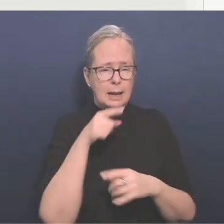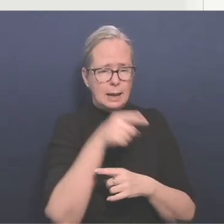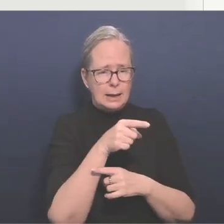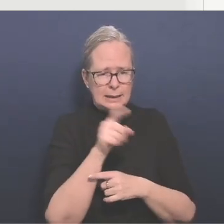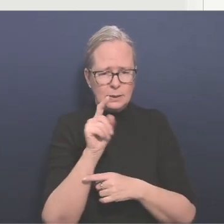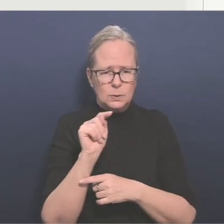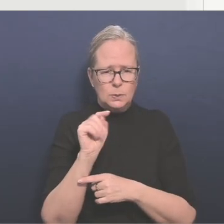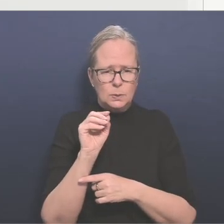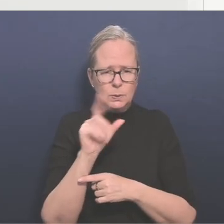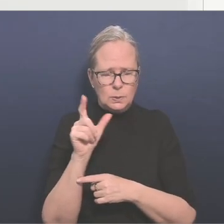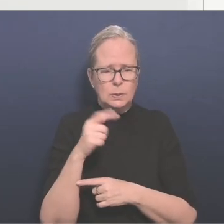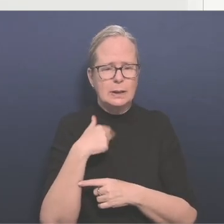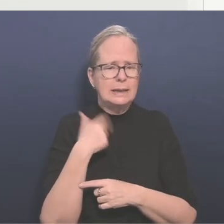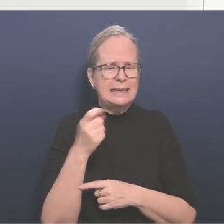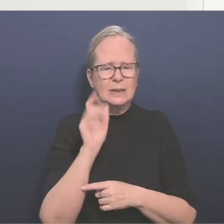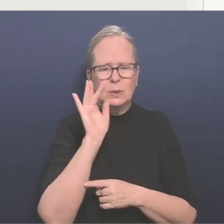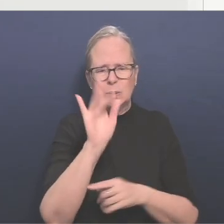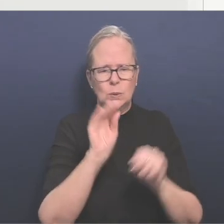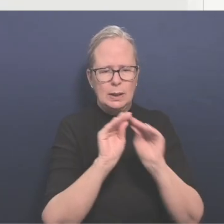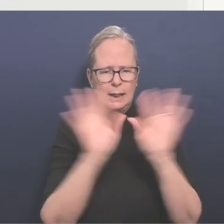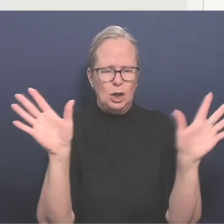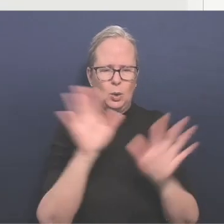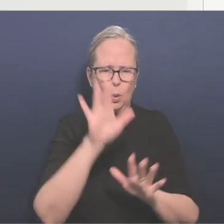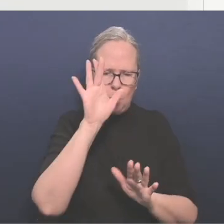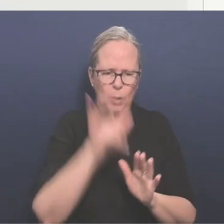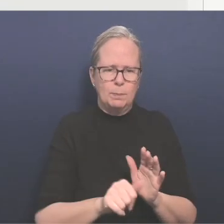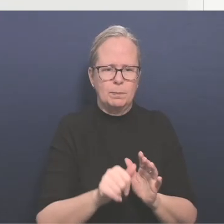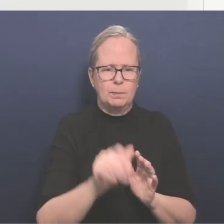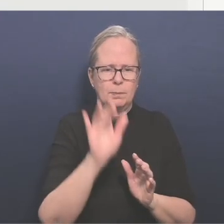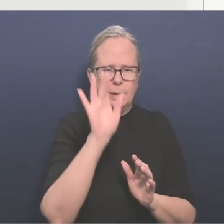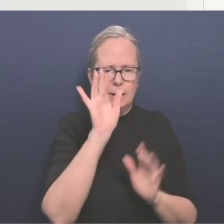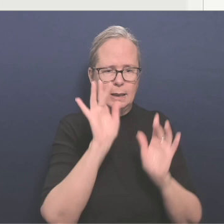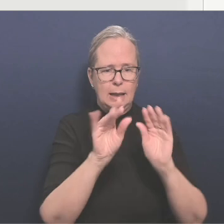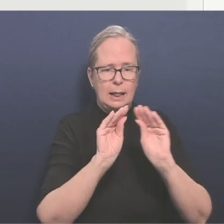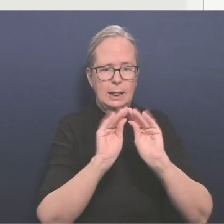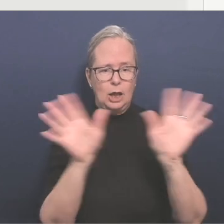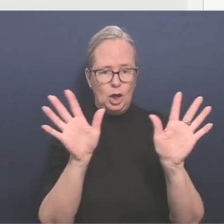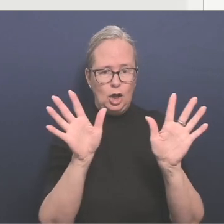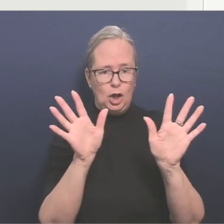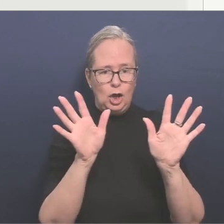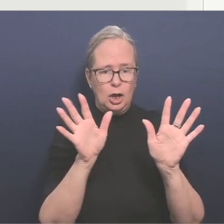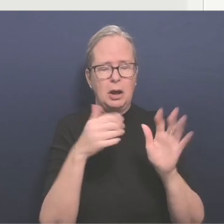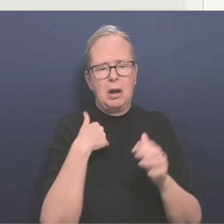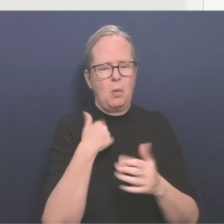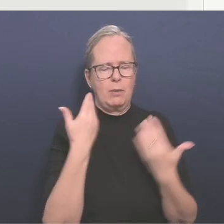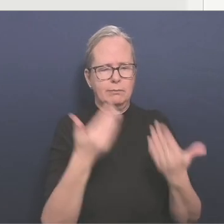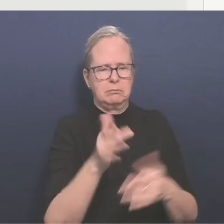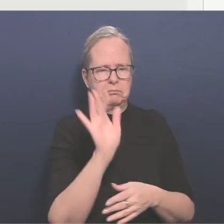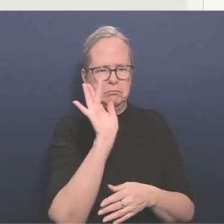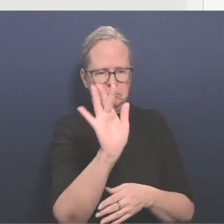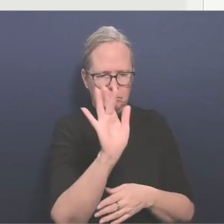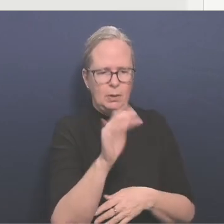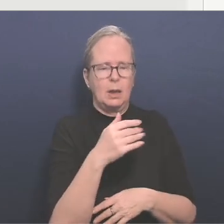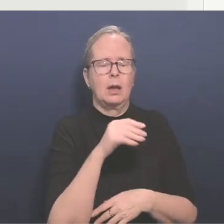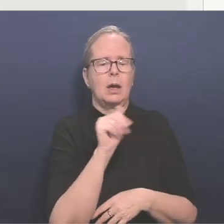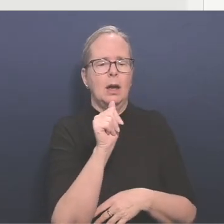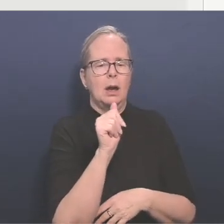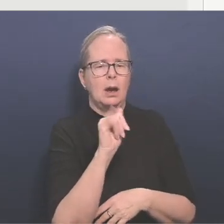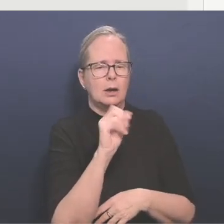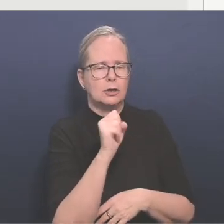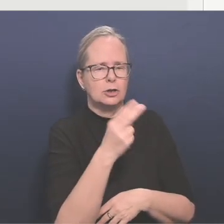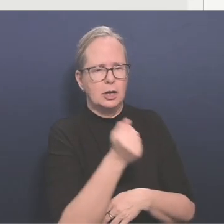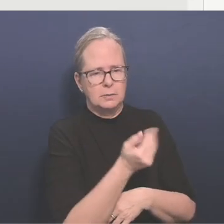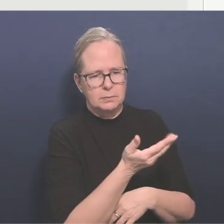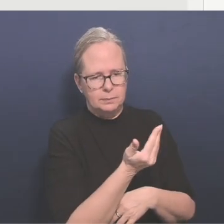benefits as was generated by the tool after we put in the unique information that we collected from